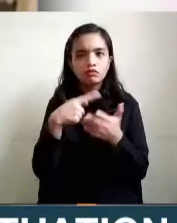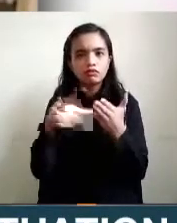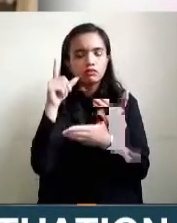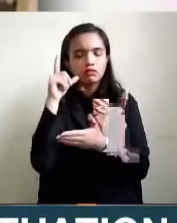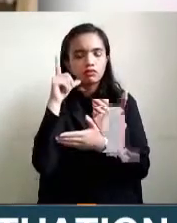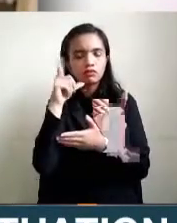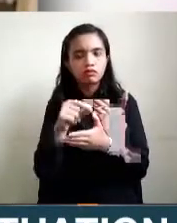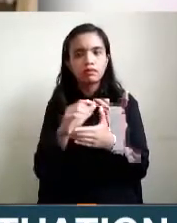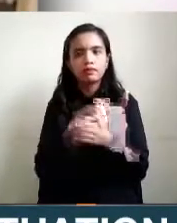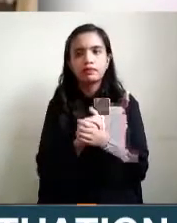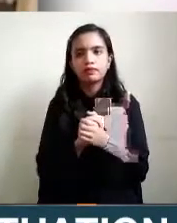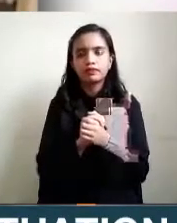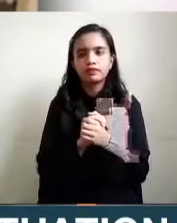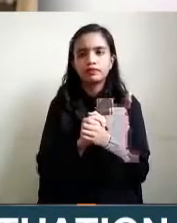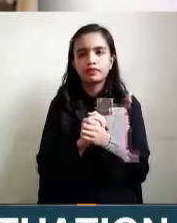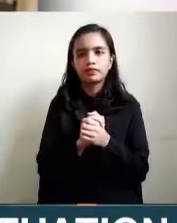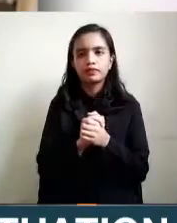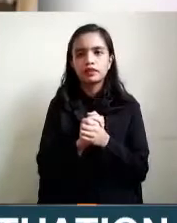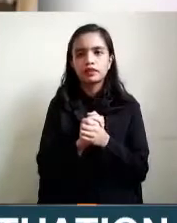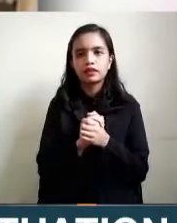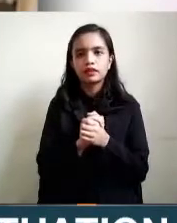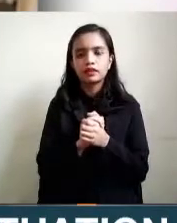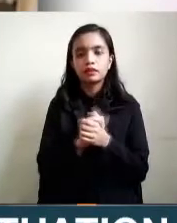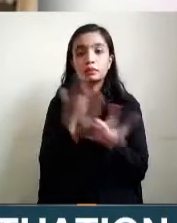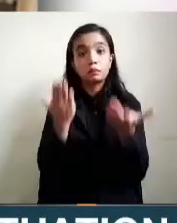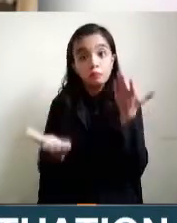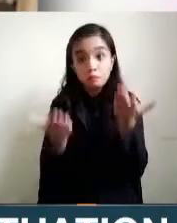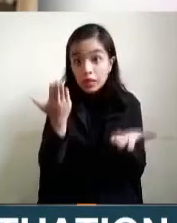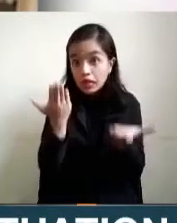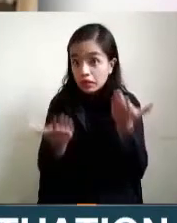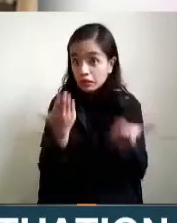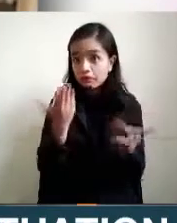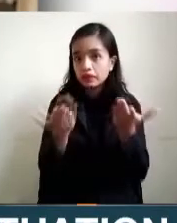that there's a possibility that it may be.